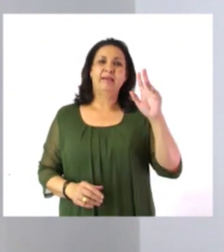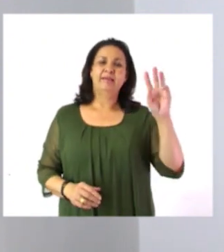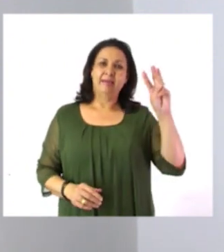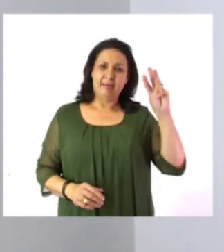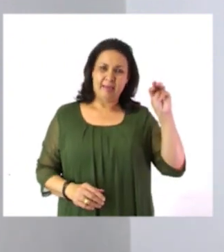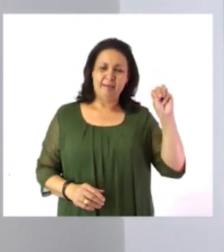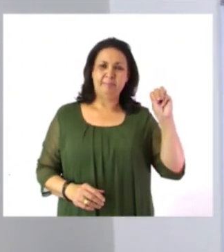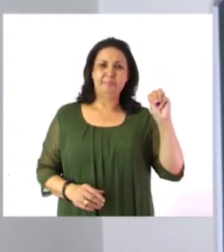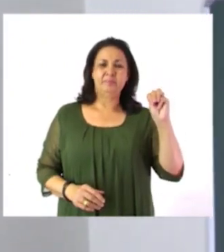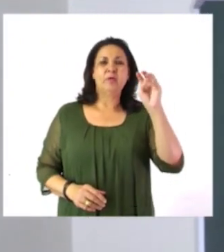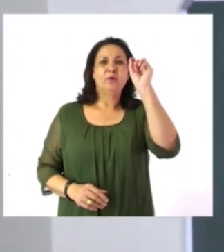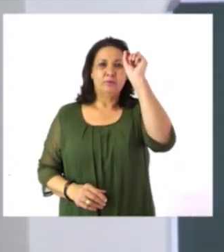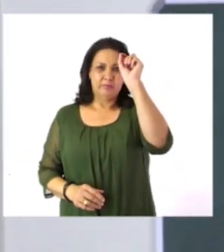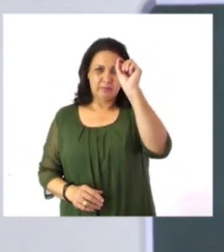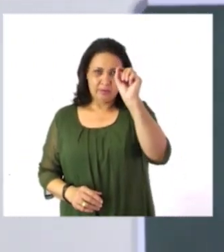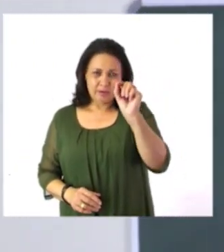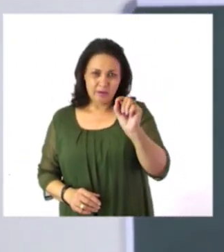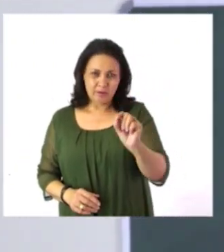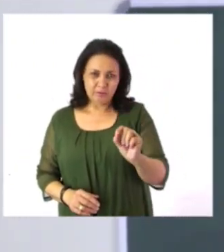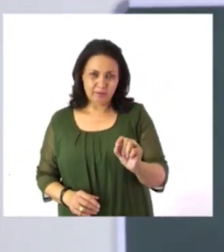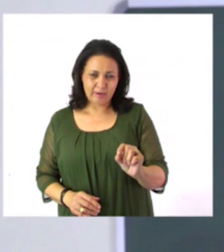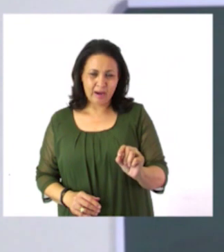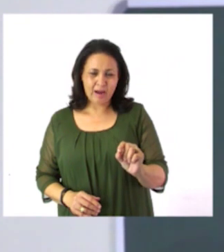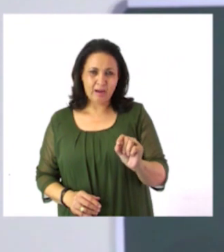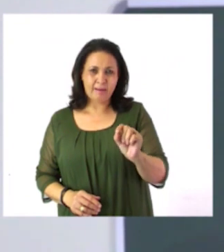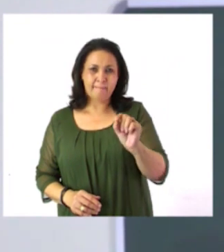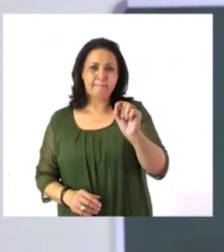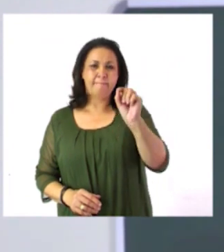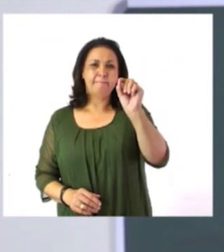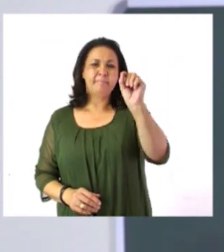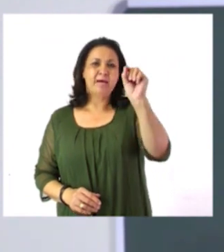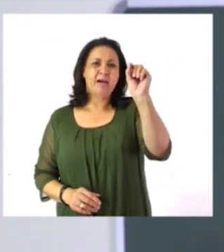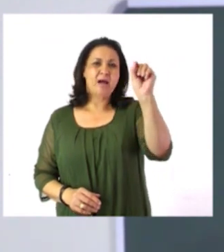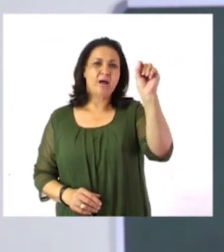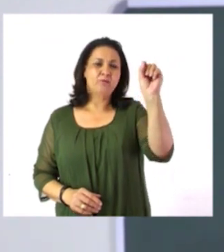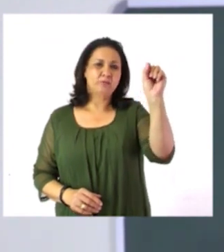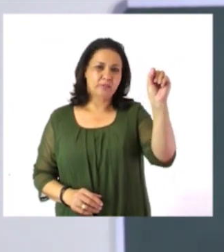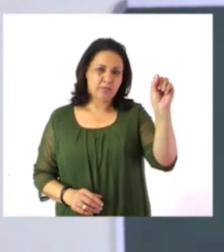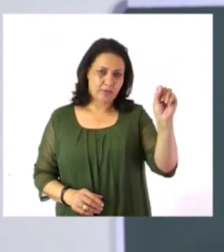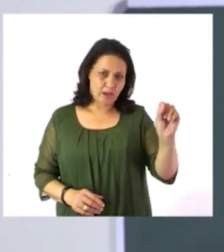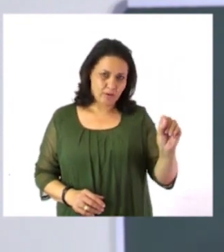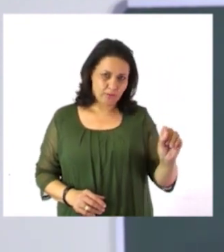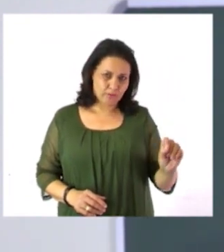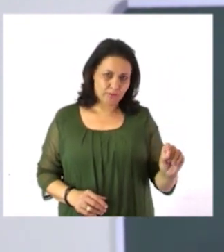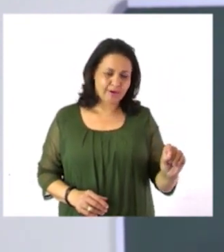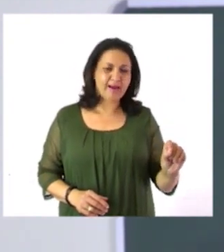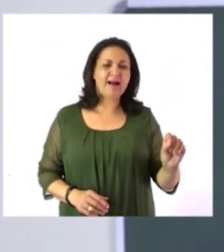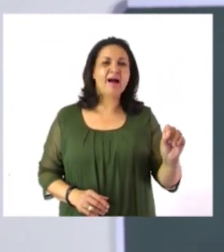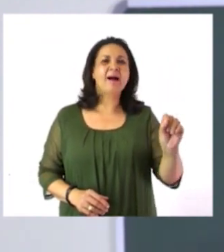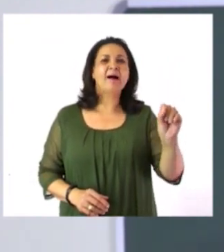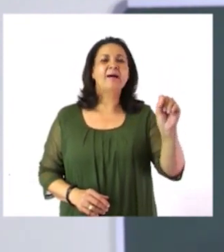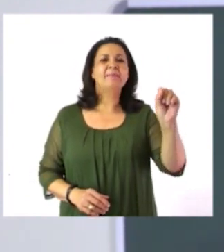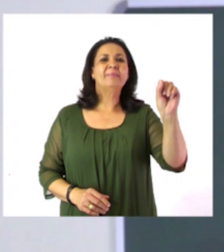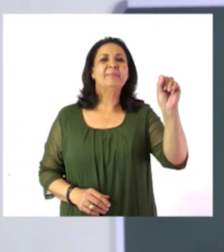We go down with a line, up again, and around. And we